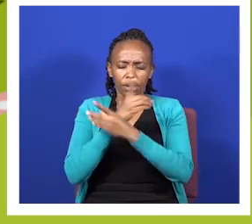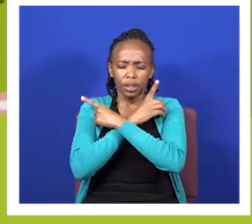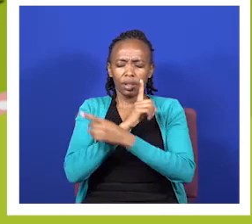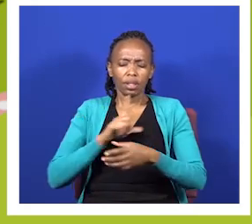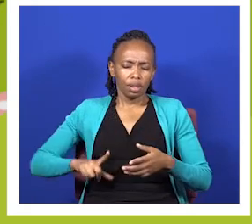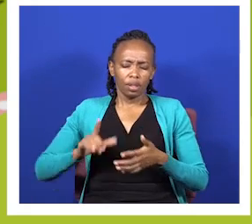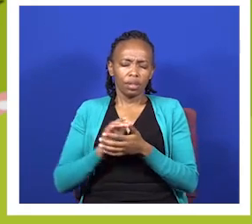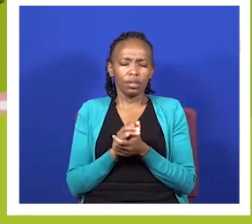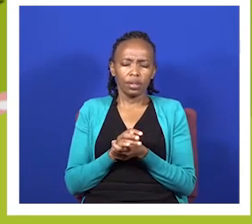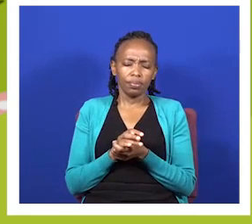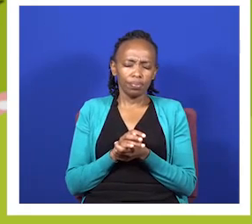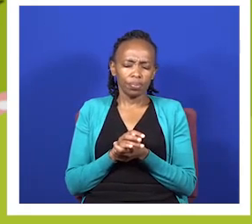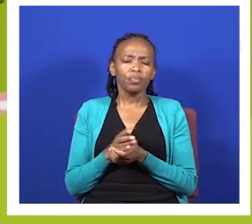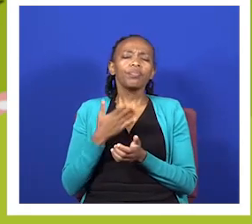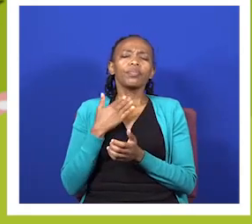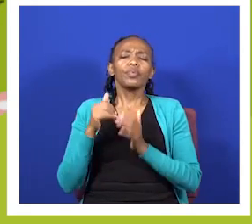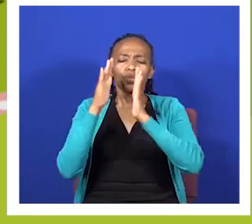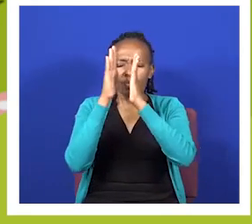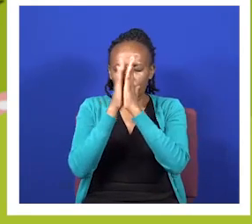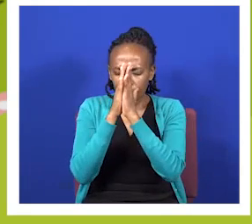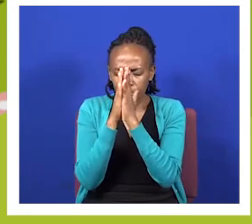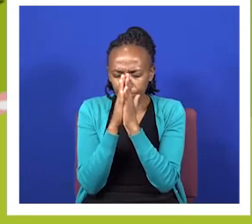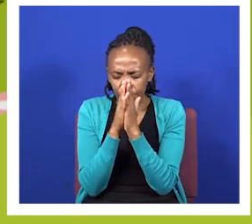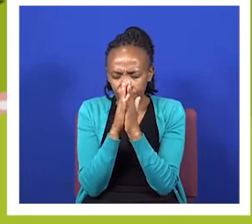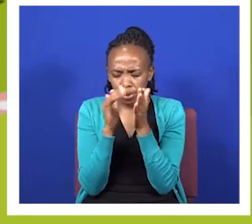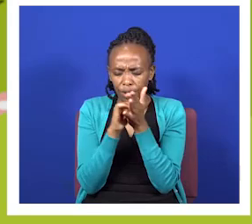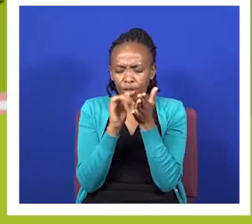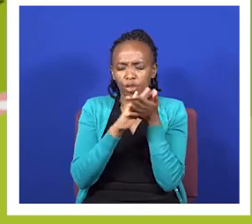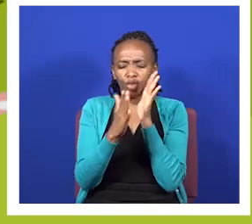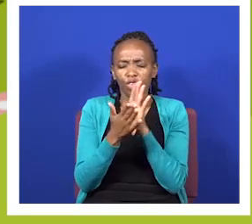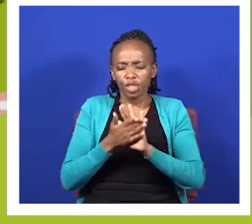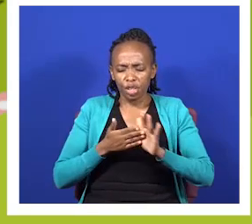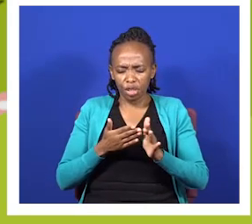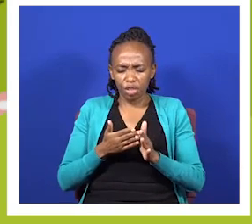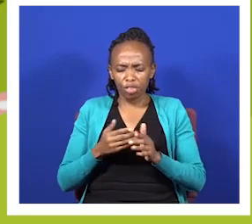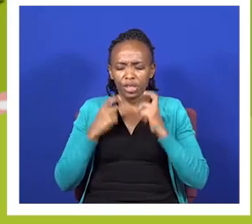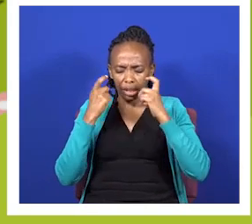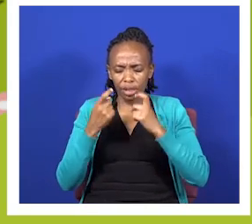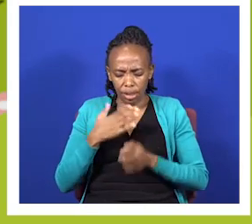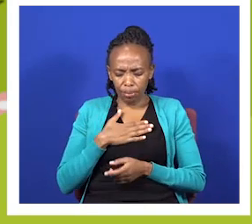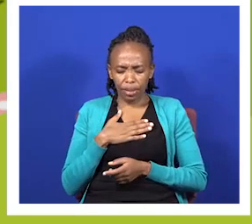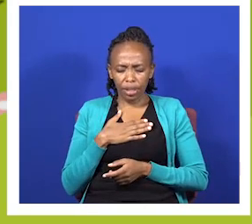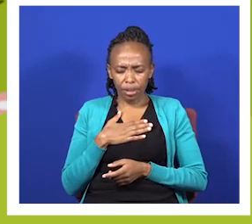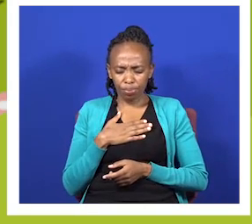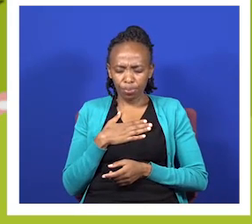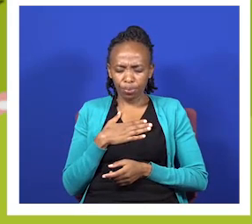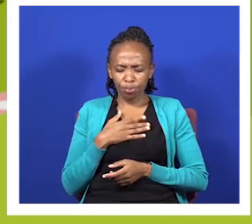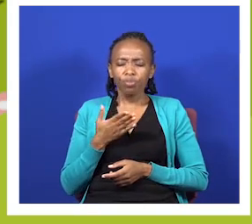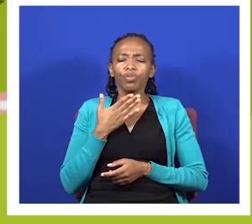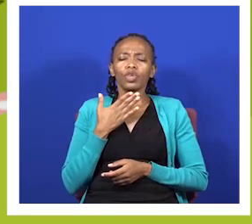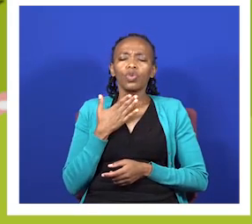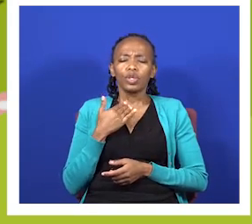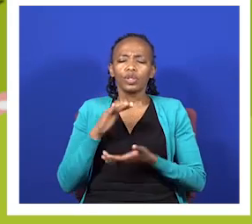Dear Lord, I want to pray that you forgive my sins.